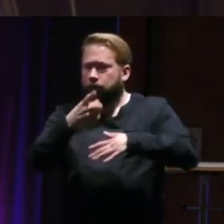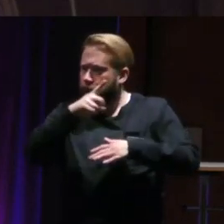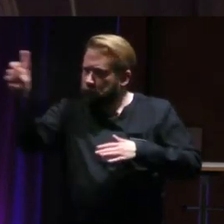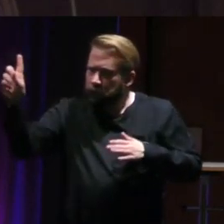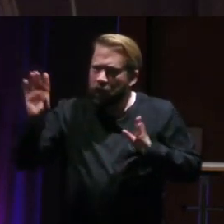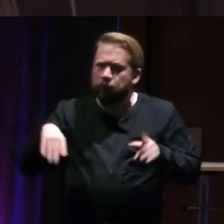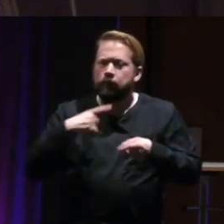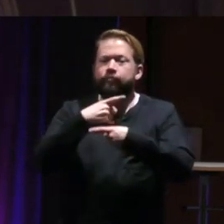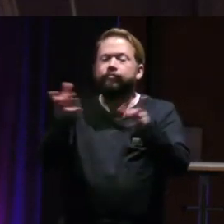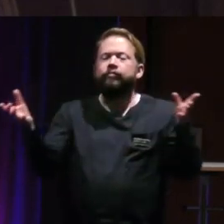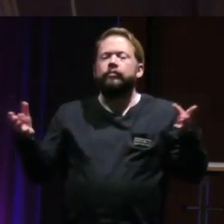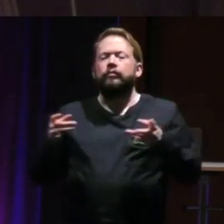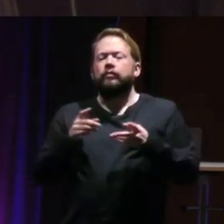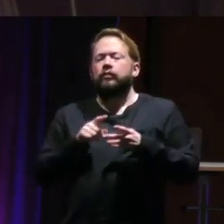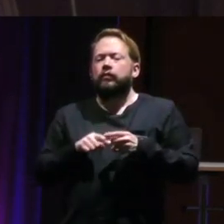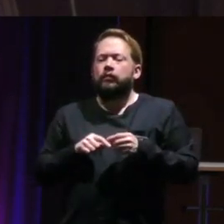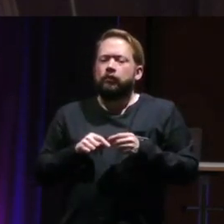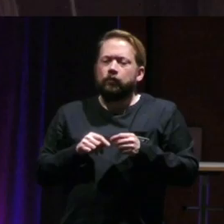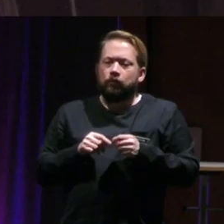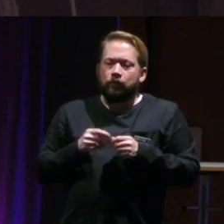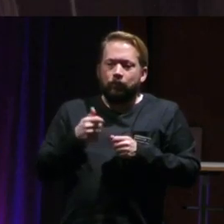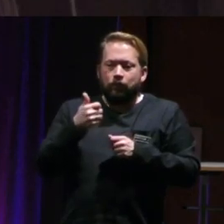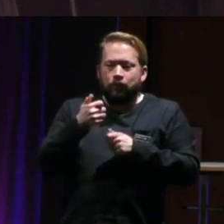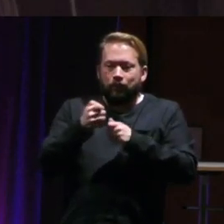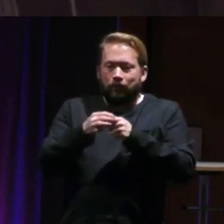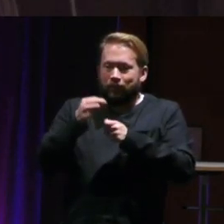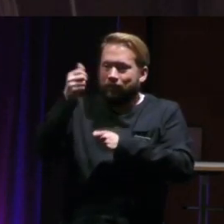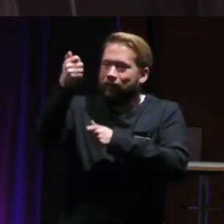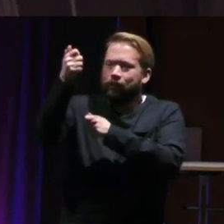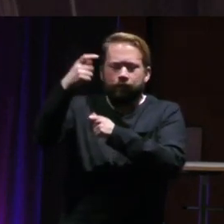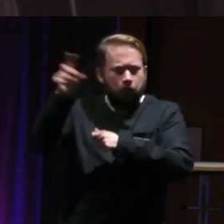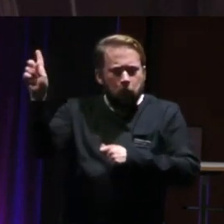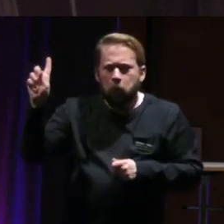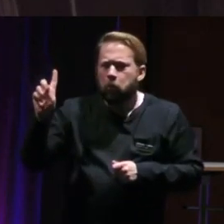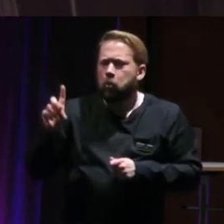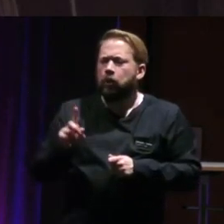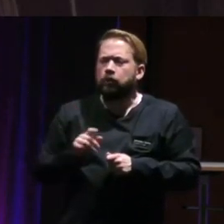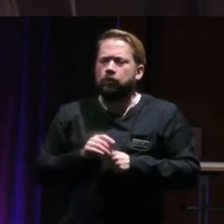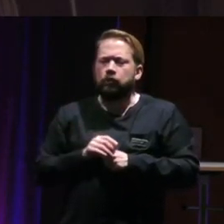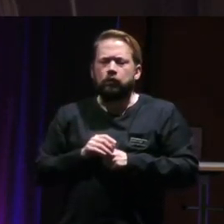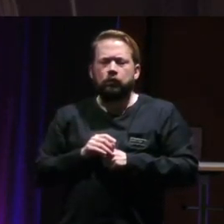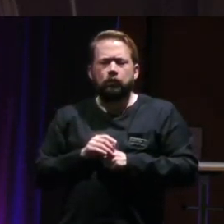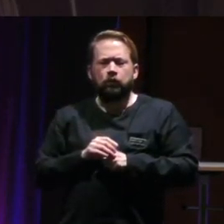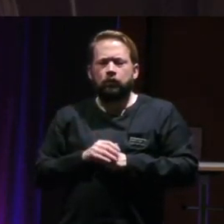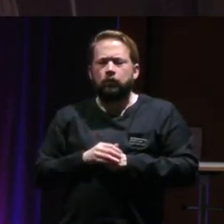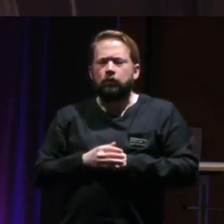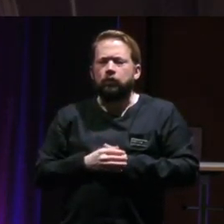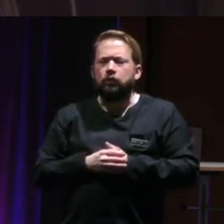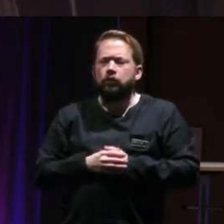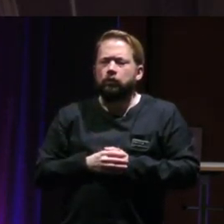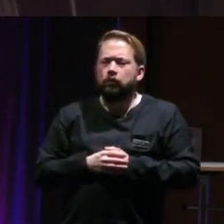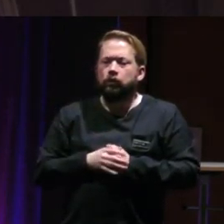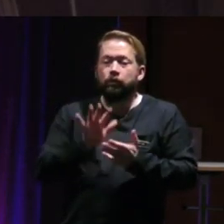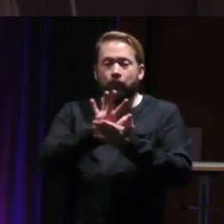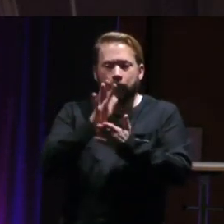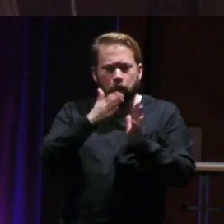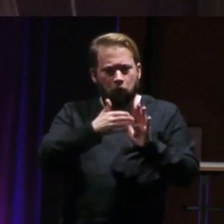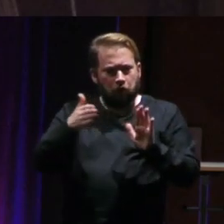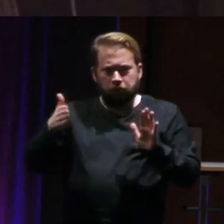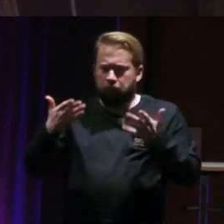just hold a single poster like somewhere. You will be arrested for like 15 days